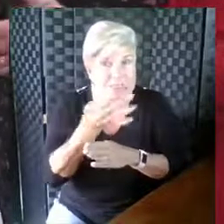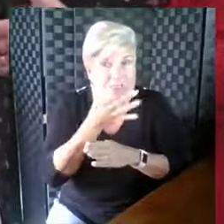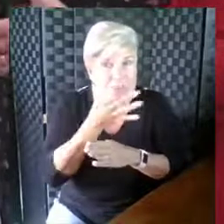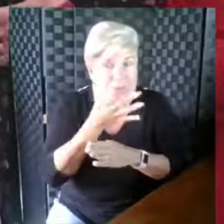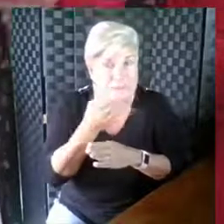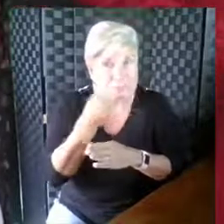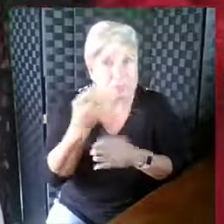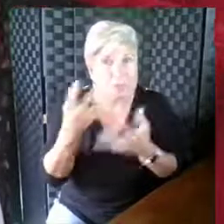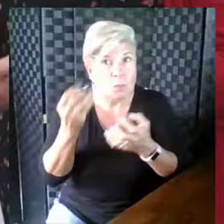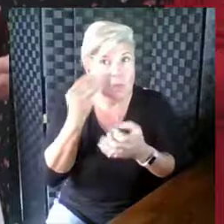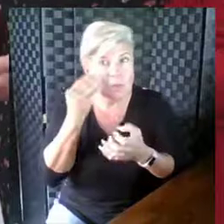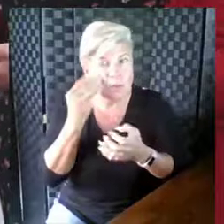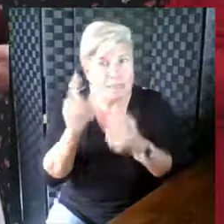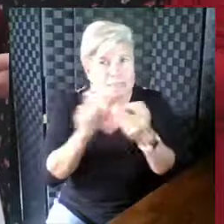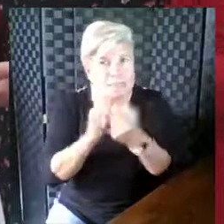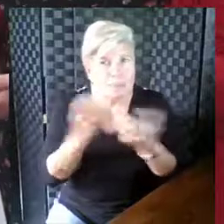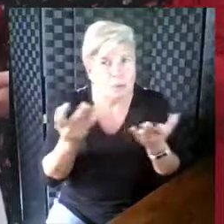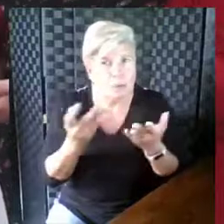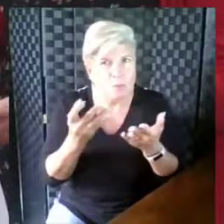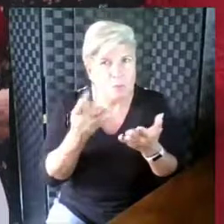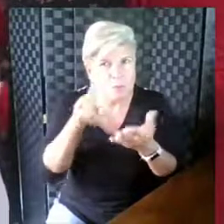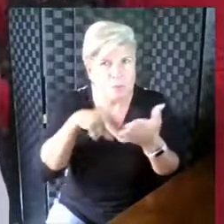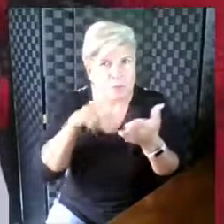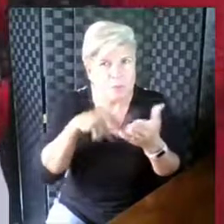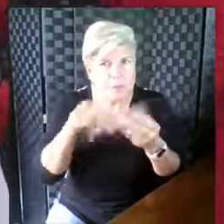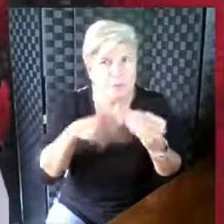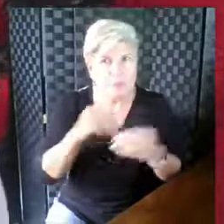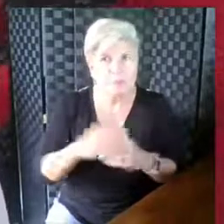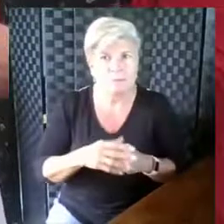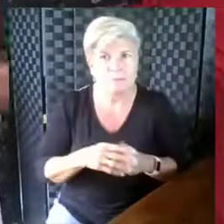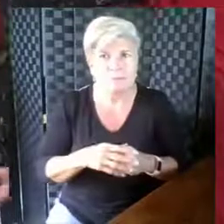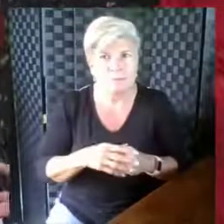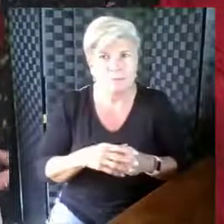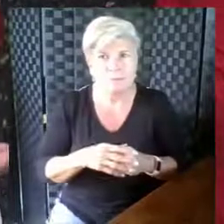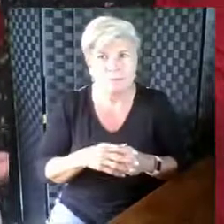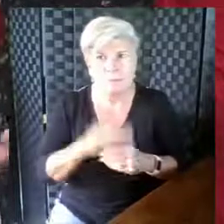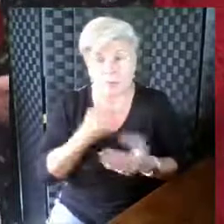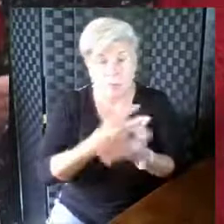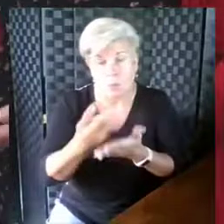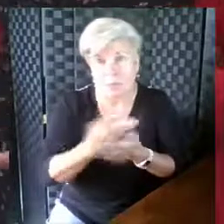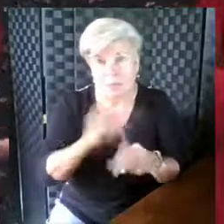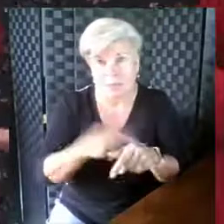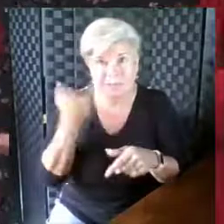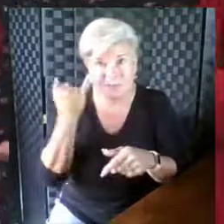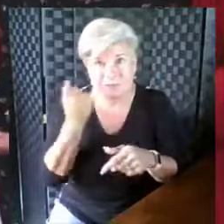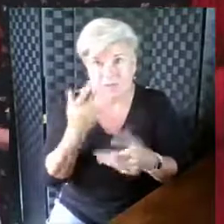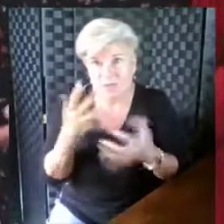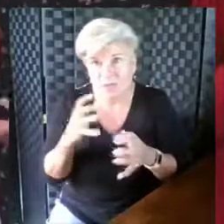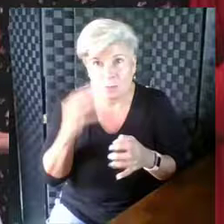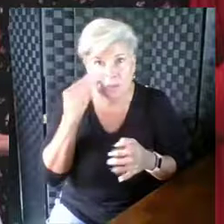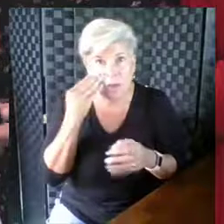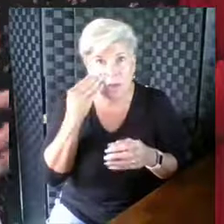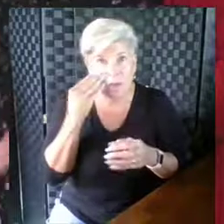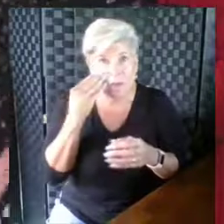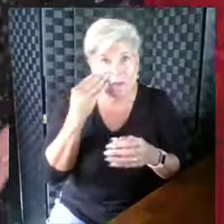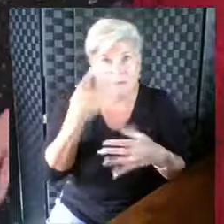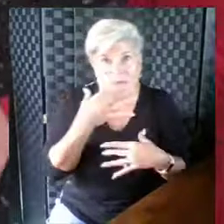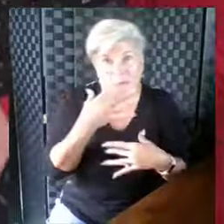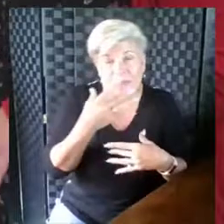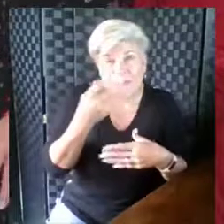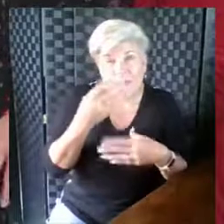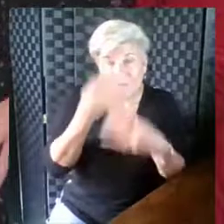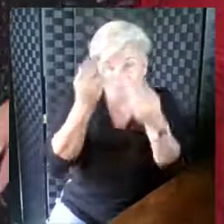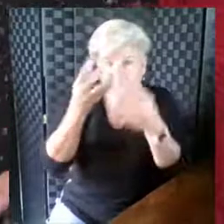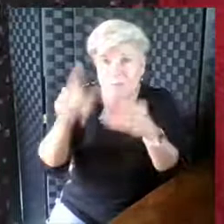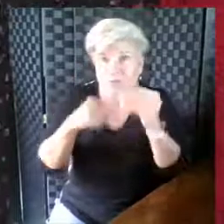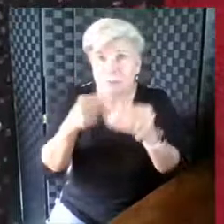soon because they want us to know exactly what we're going to be reading about. I don't want to waste my time. If I don't want to know information about an elephant's trunk, then